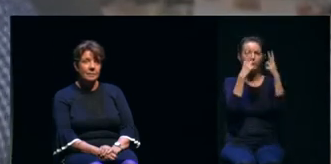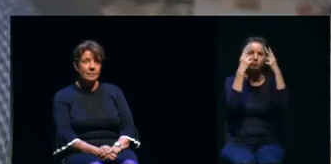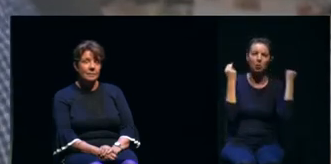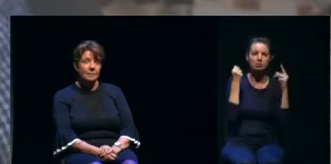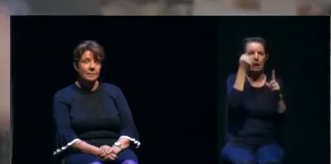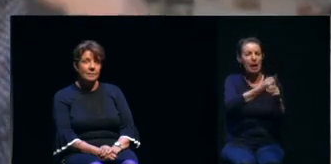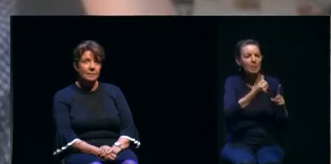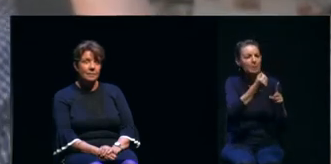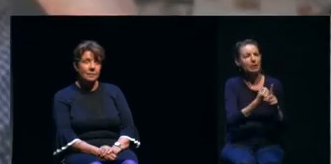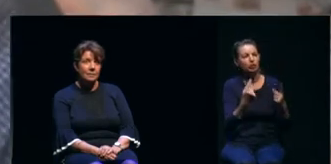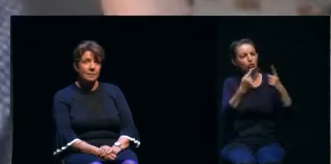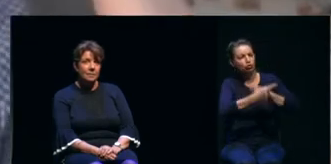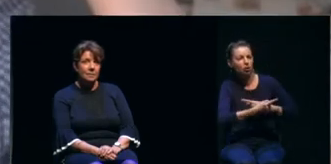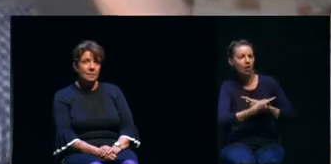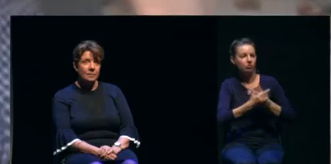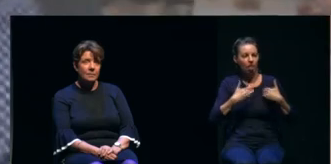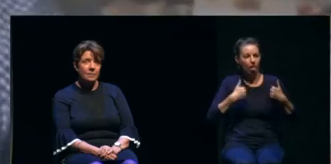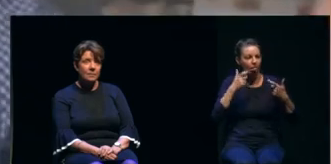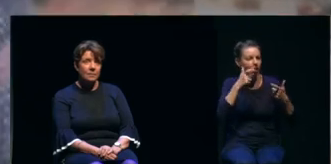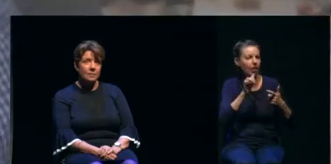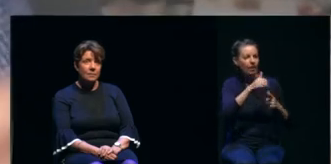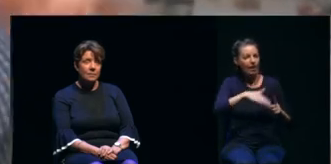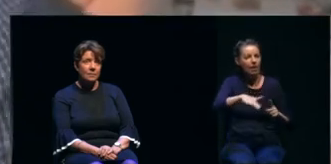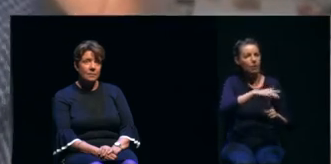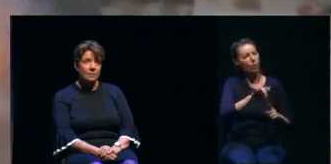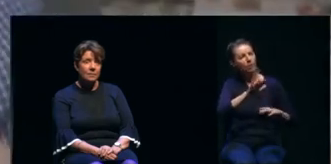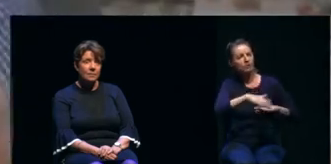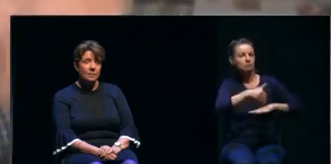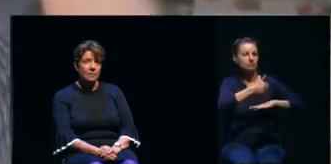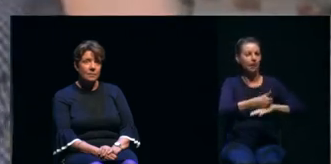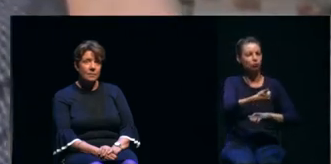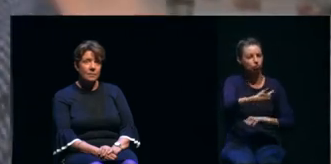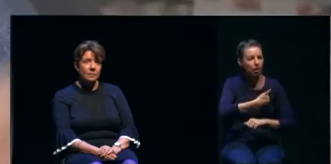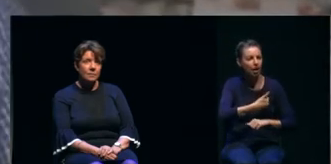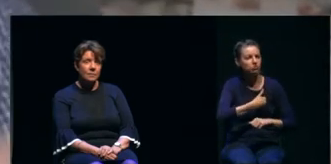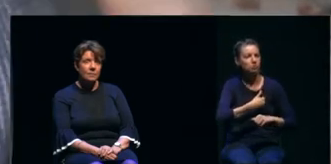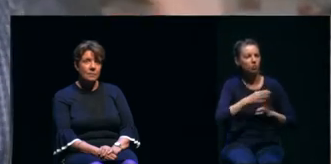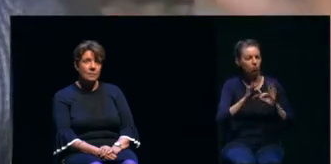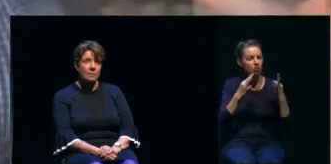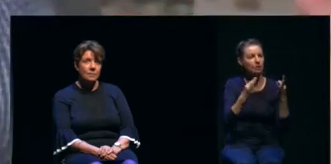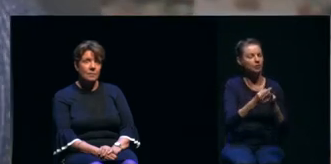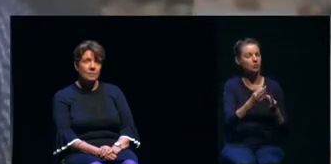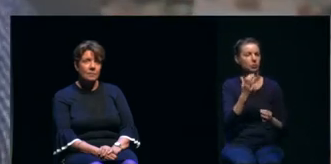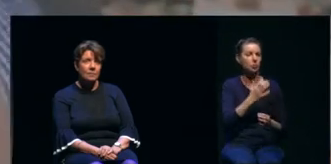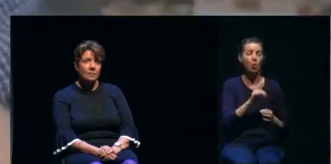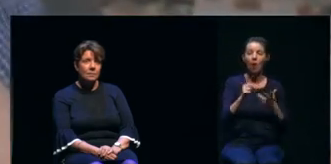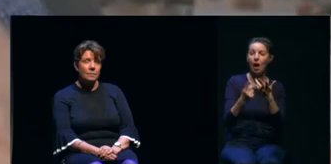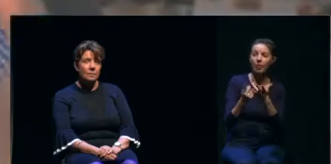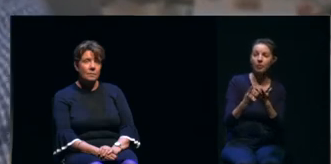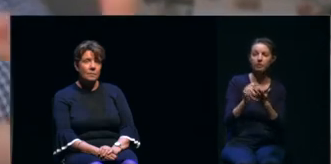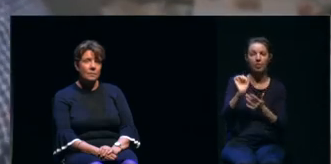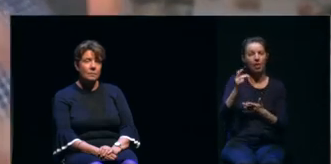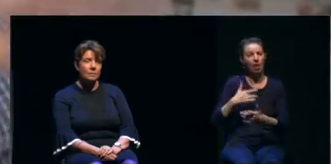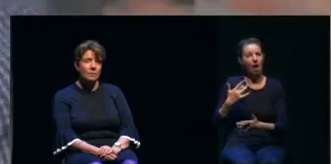changed healthcare in their area, or they, you know, they had founded charities, or even the ones that hadn't done anything big. You talk to them about their lives and it